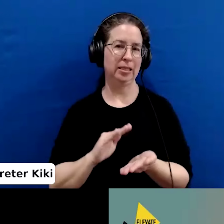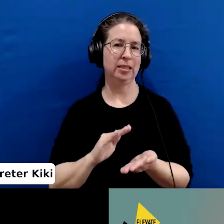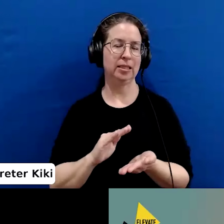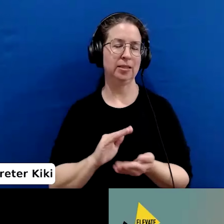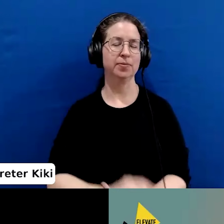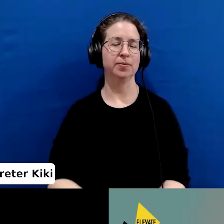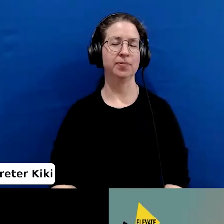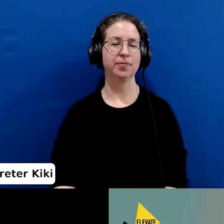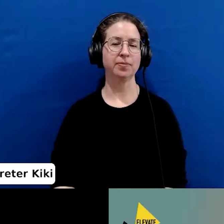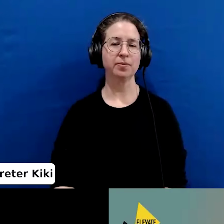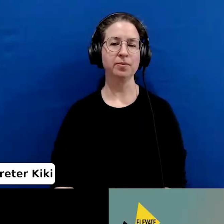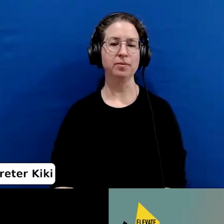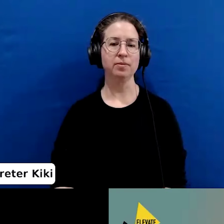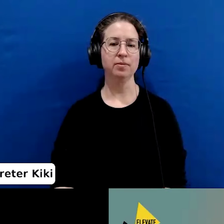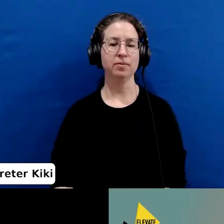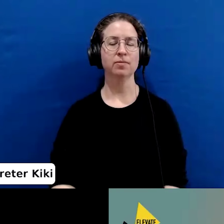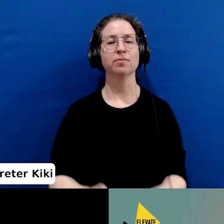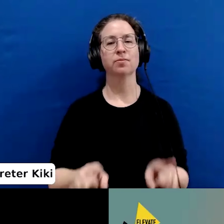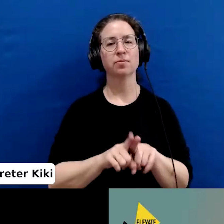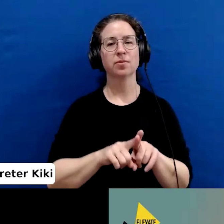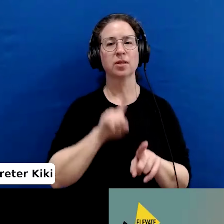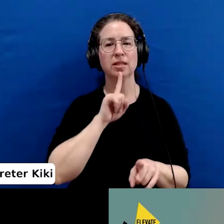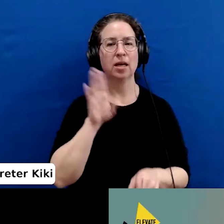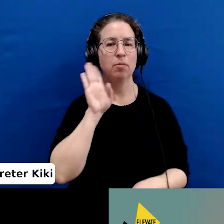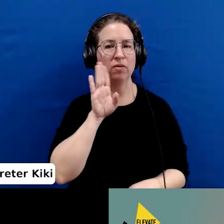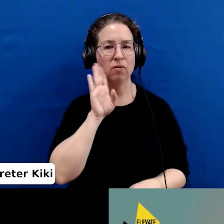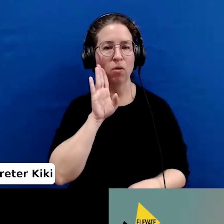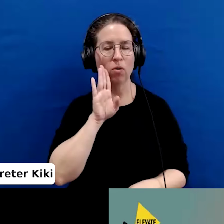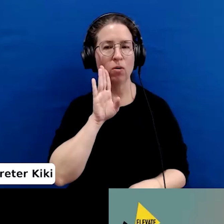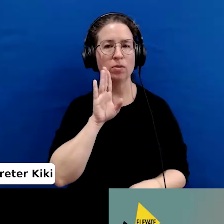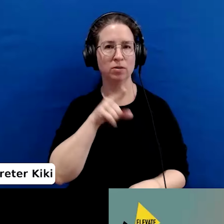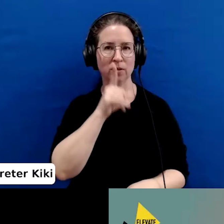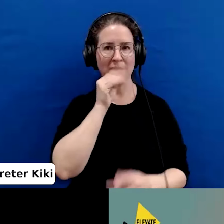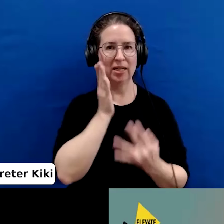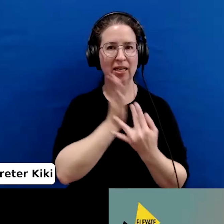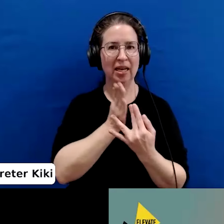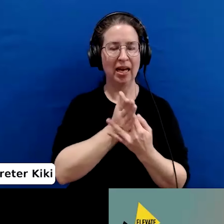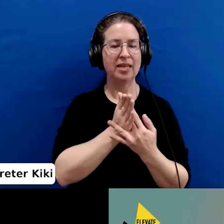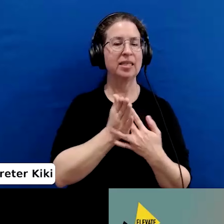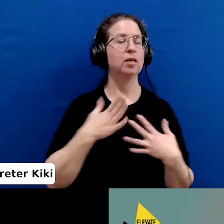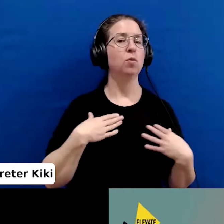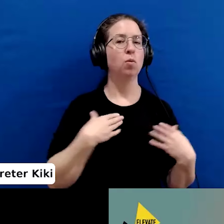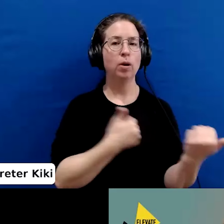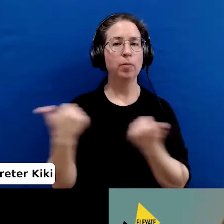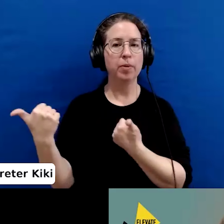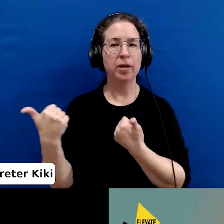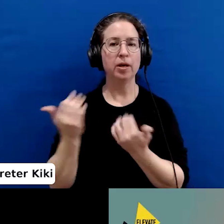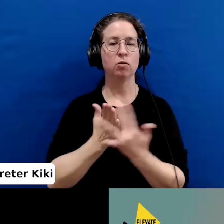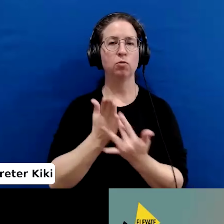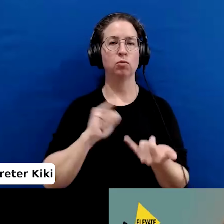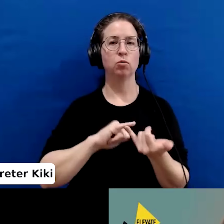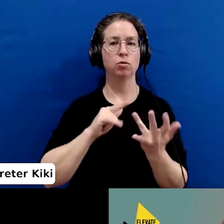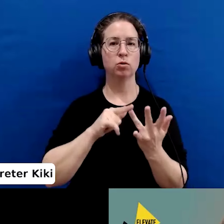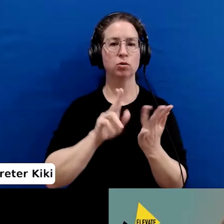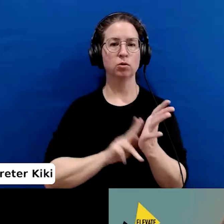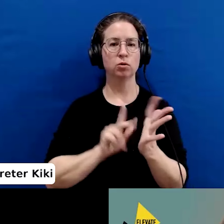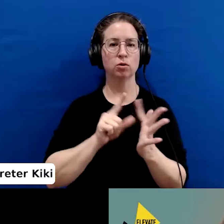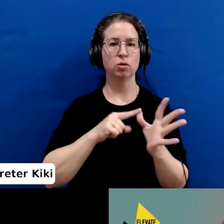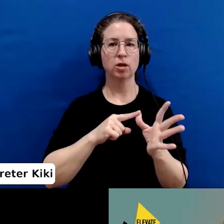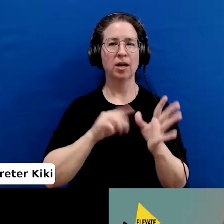In terms of that, as also mentioned, you also get access to things like wellbeing support through Sonder,